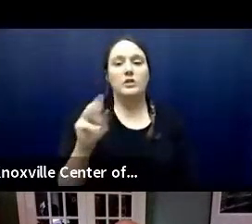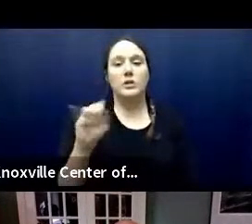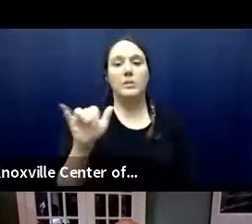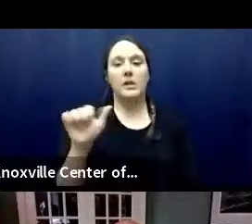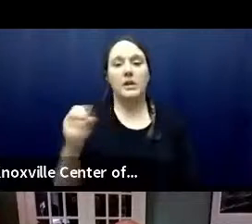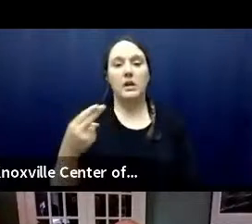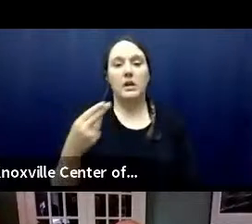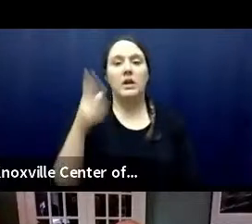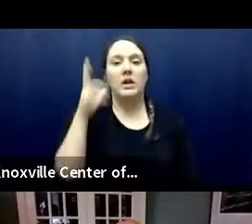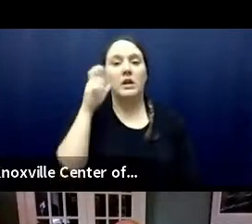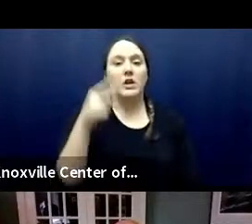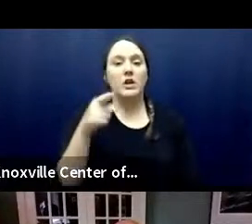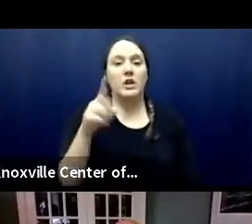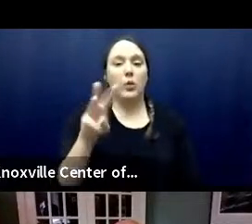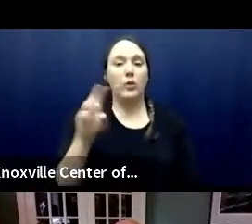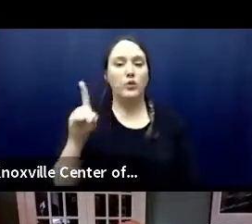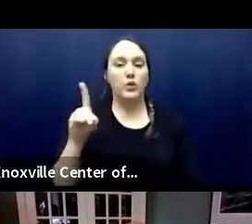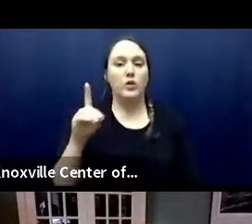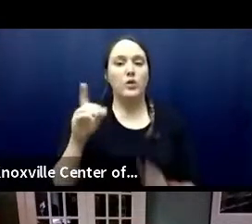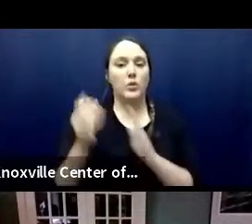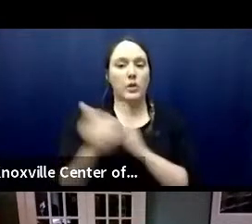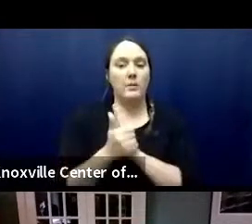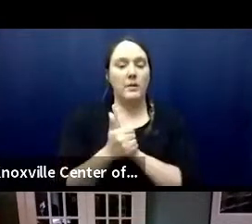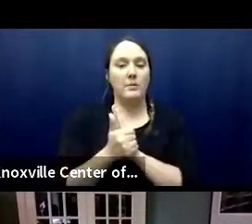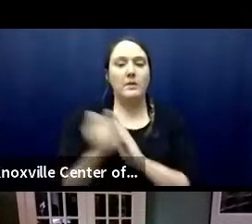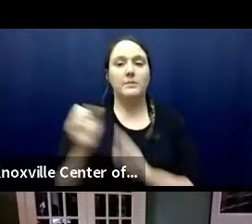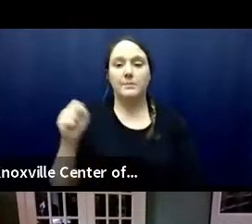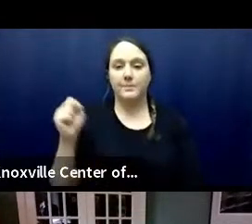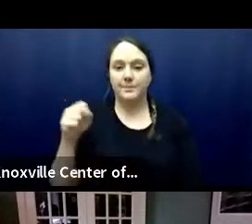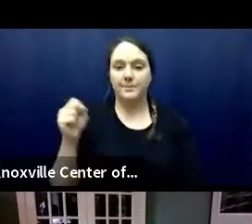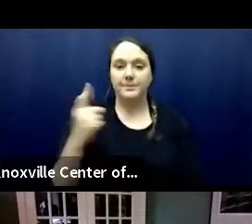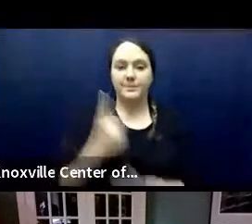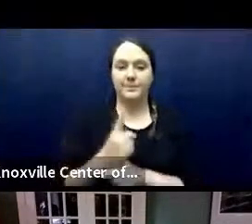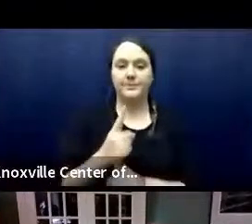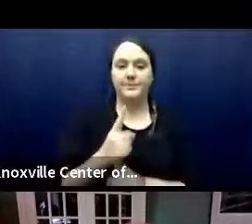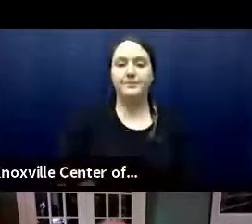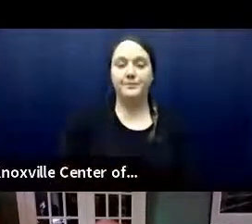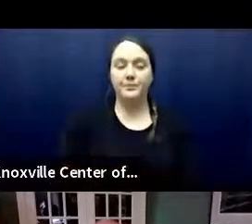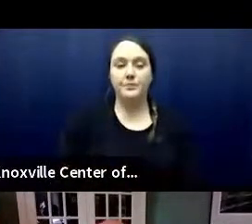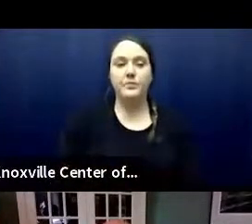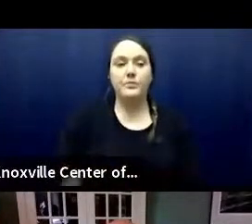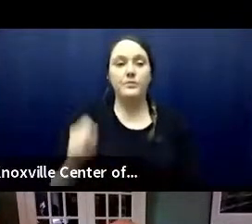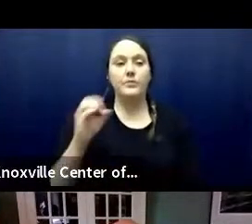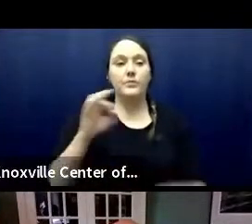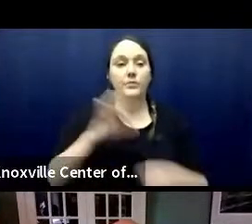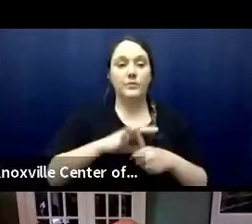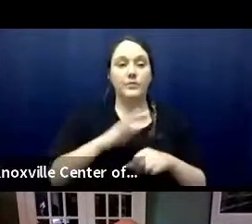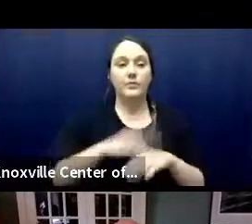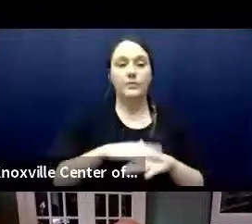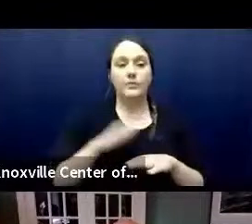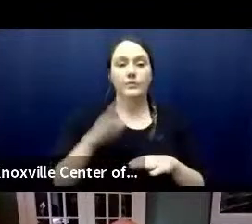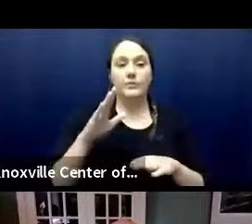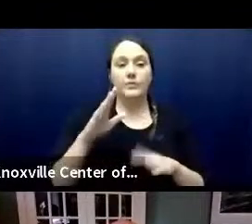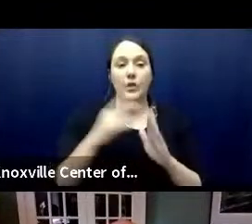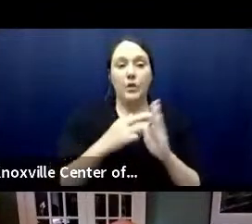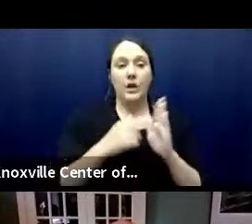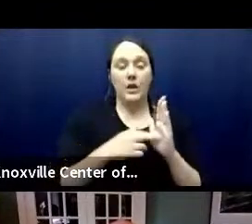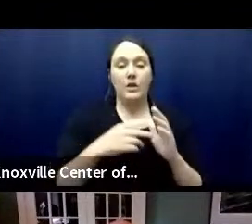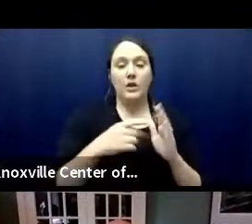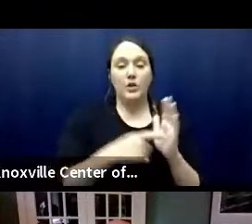withdrew his permission to amend. That's right. Okay. So we're voting on